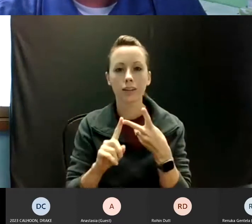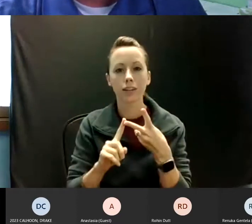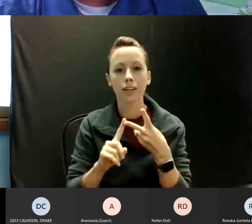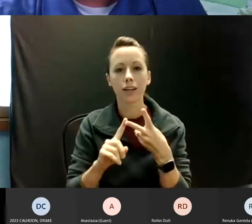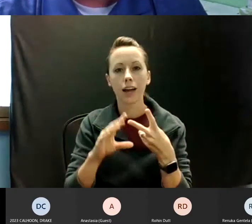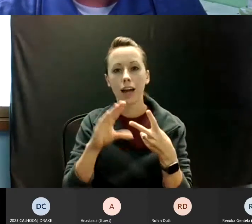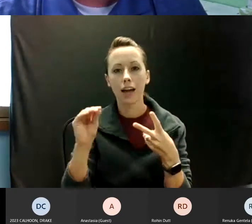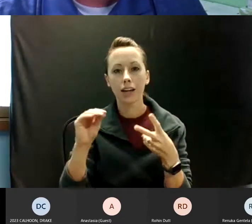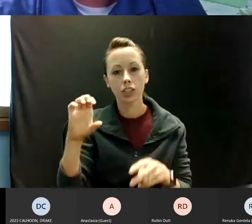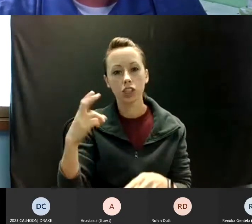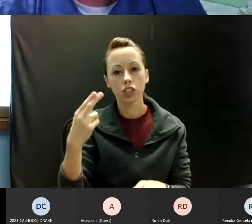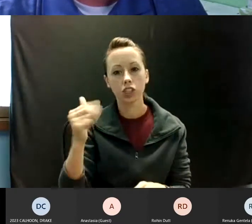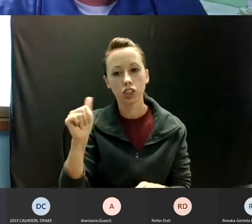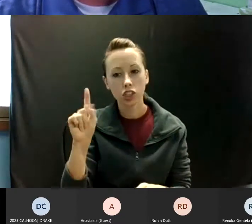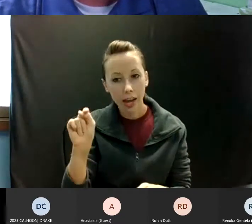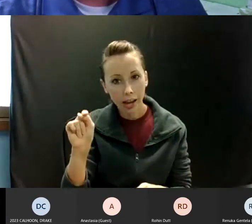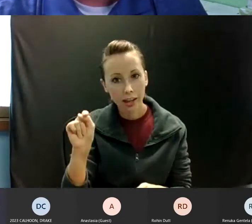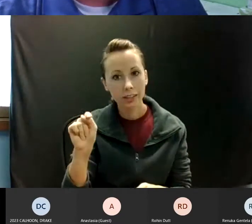the chat.